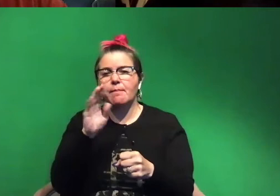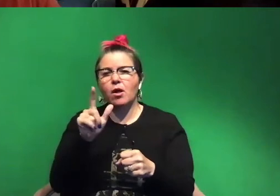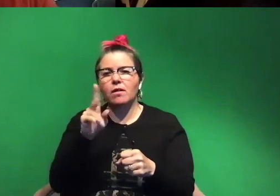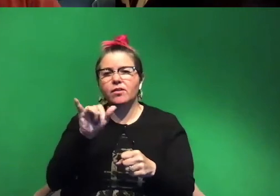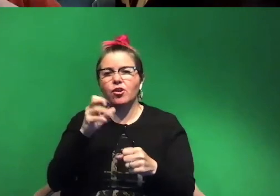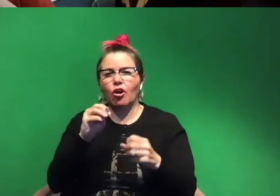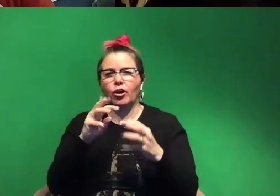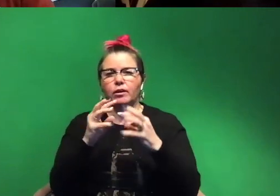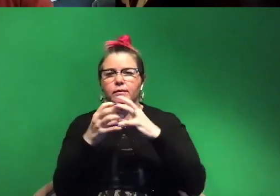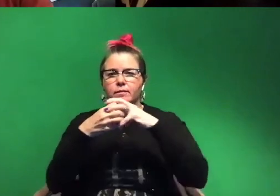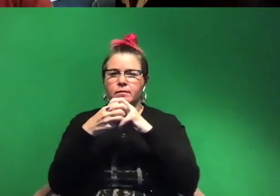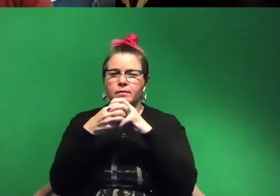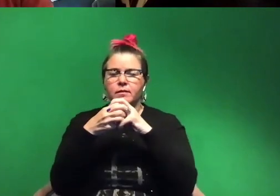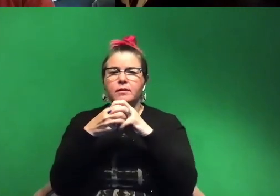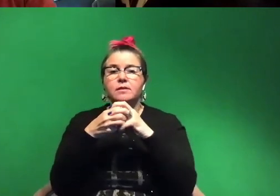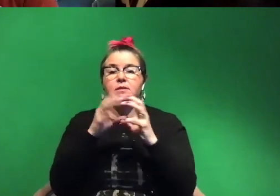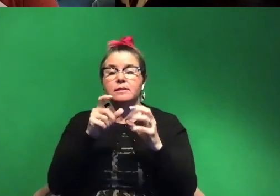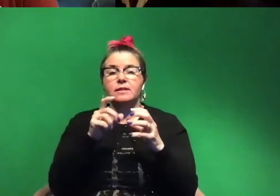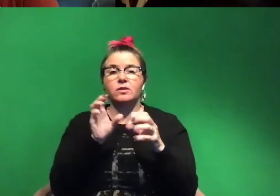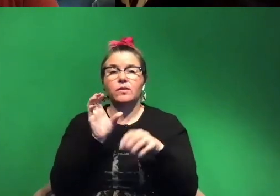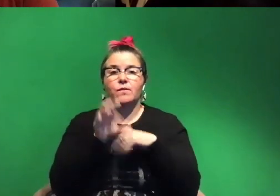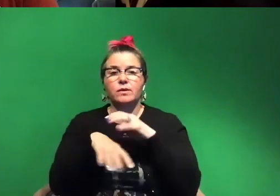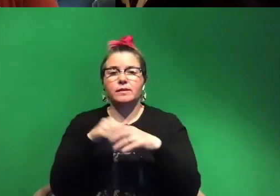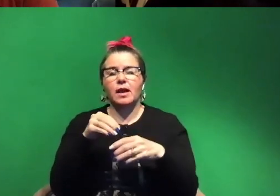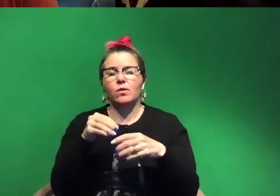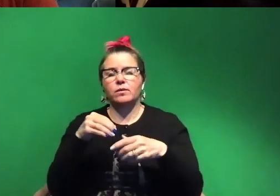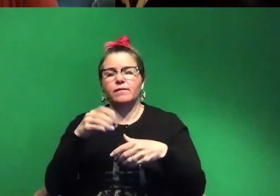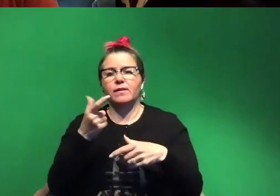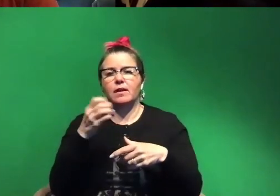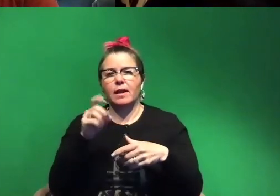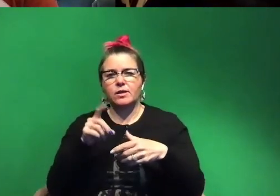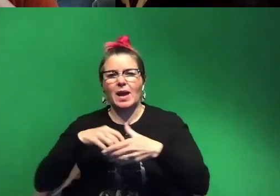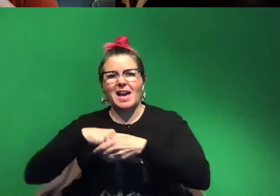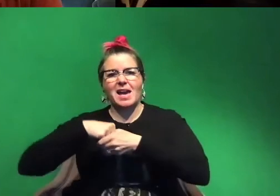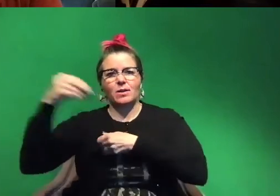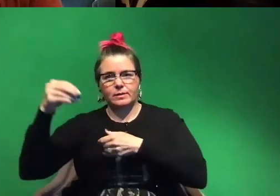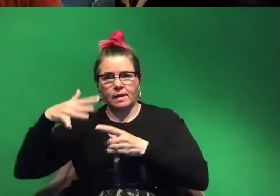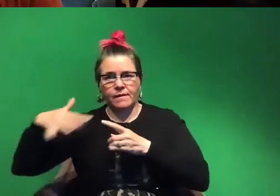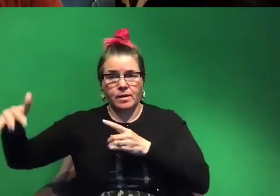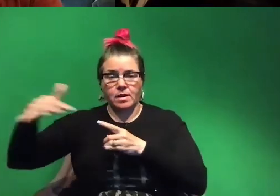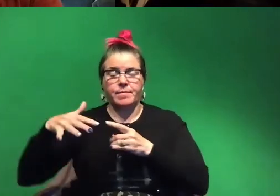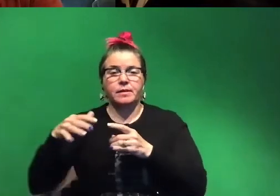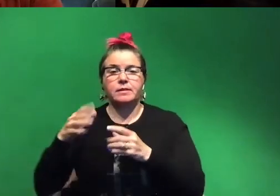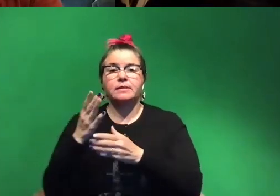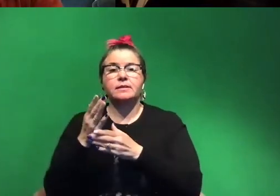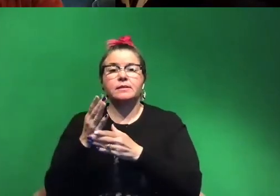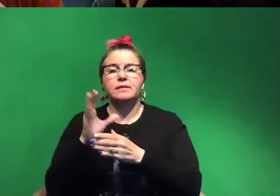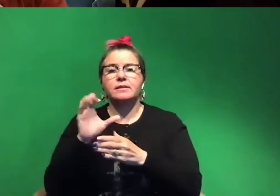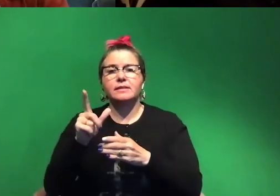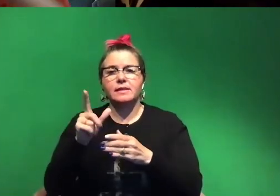And as these cells are forced out through the pore of the gland to the outside environment, their cell membranes are sheared